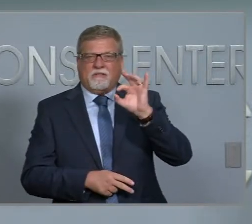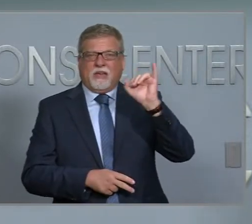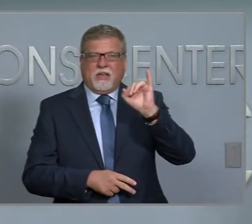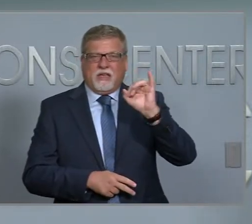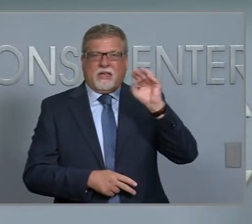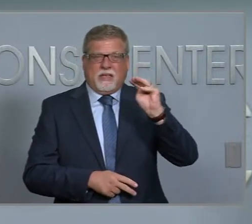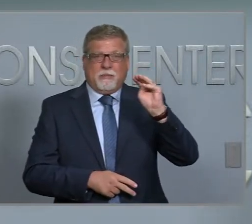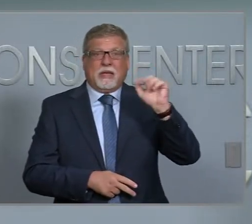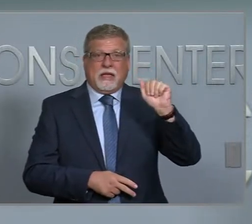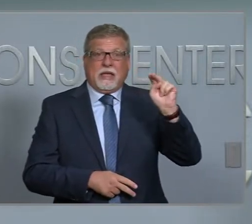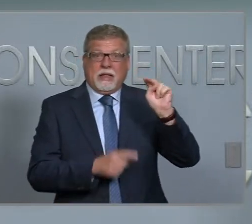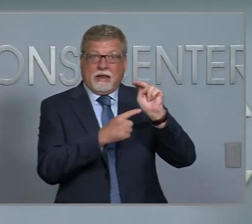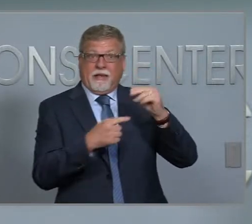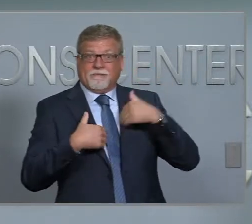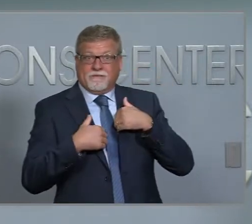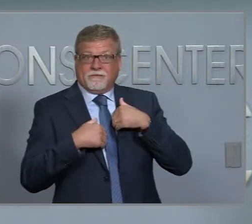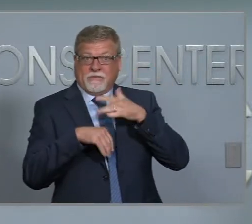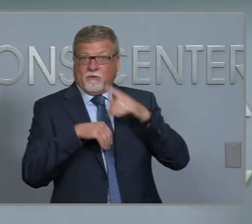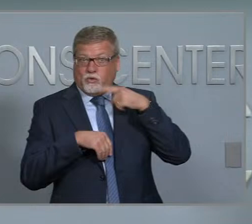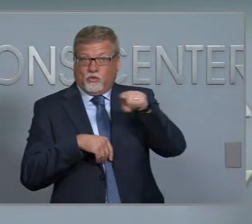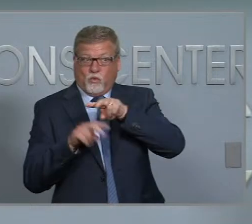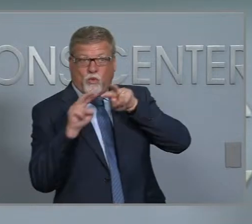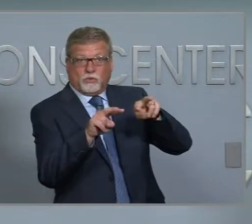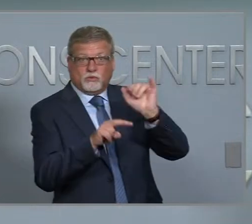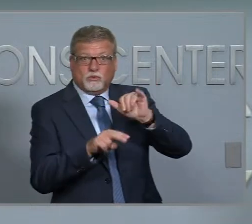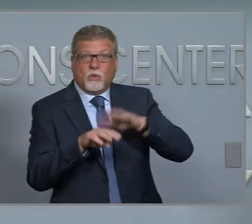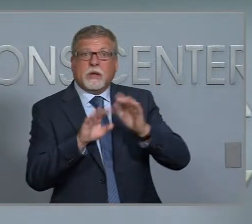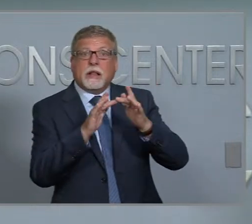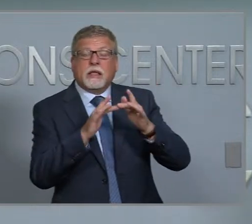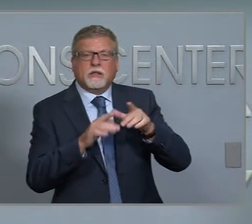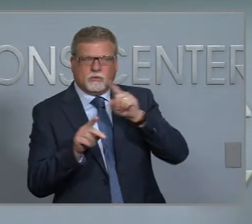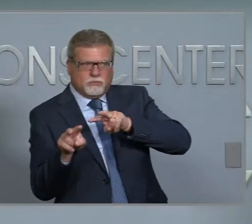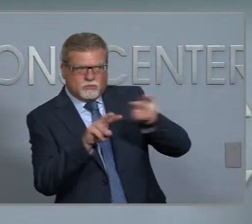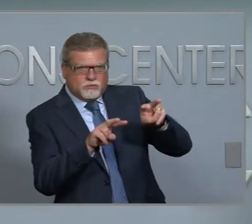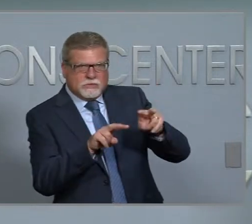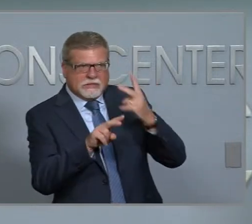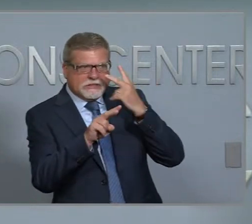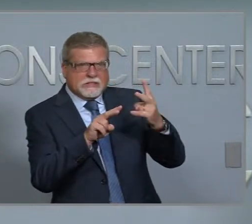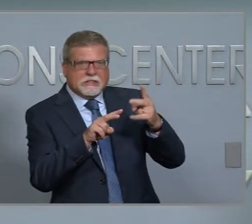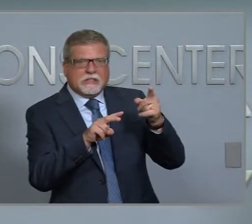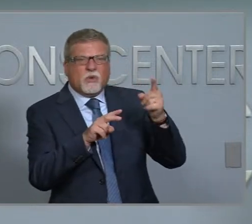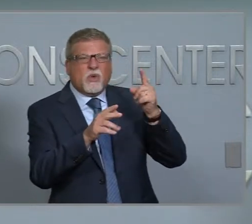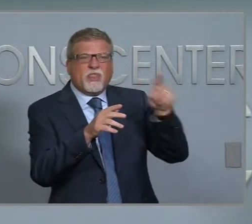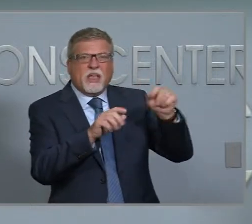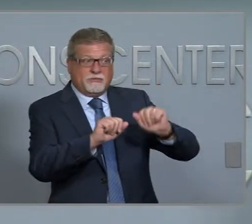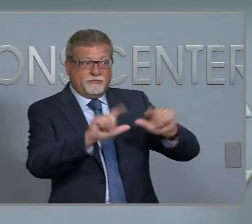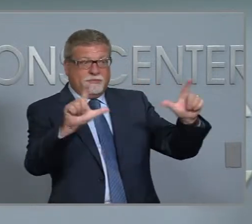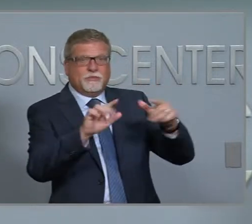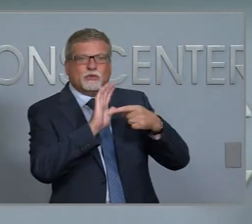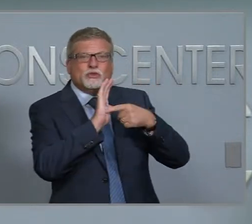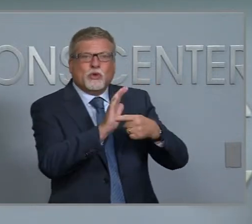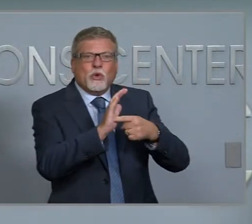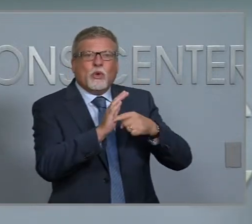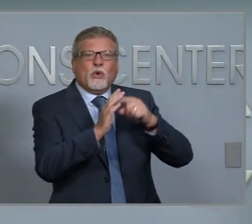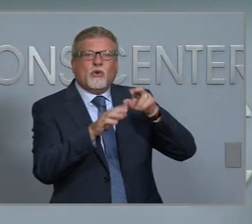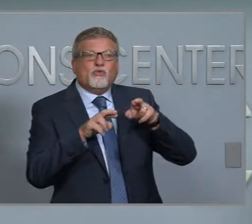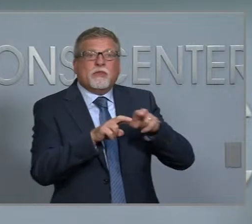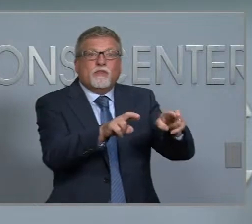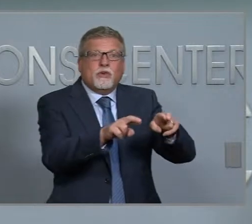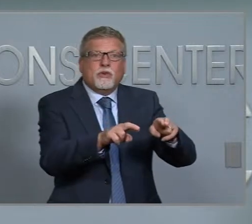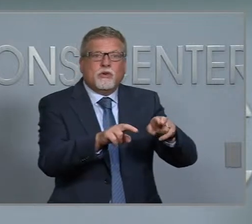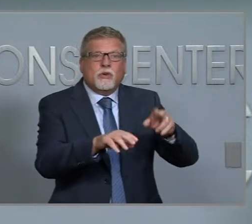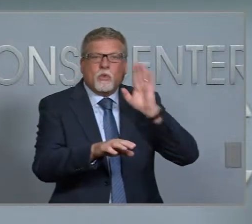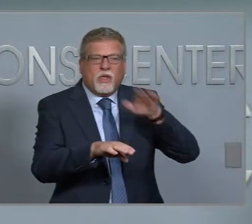FIMAN, you can go online and see the prediction of river cresting.